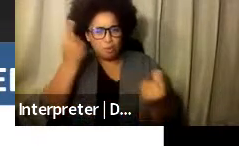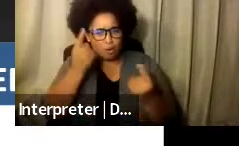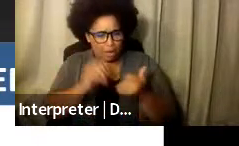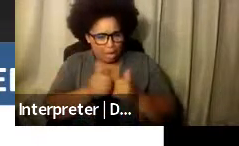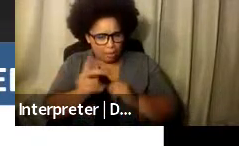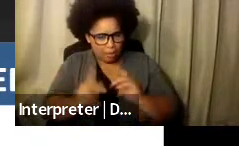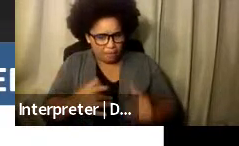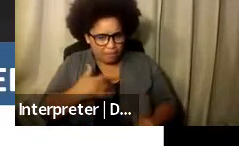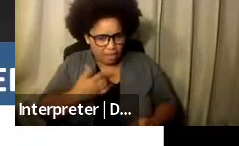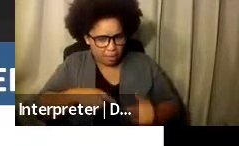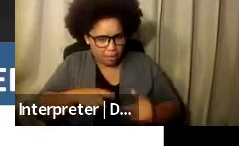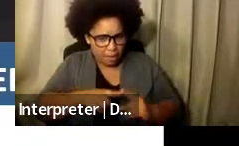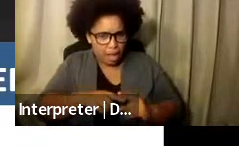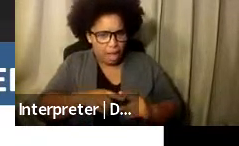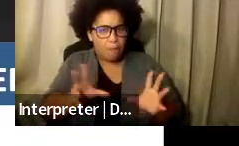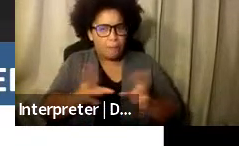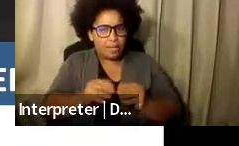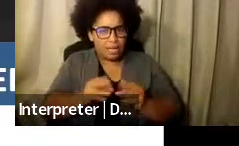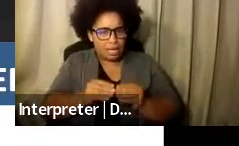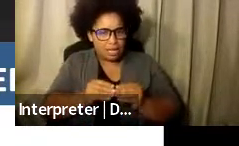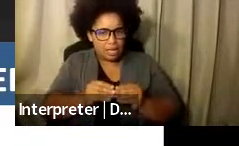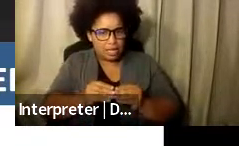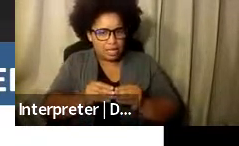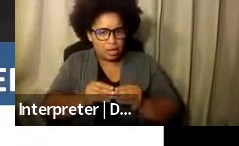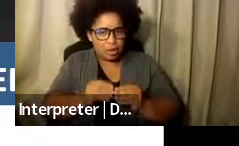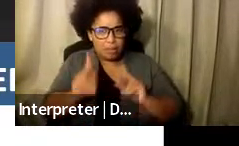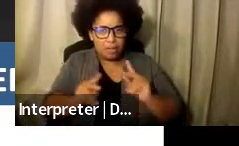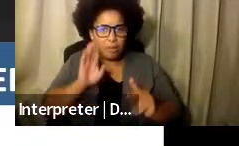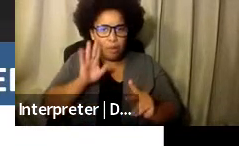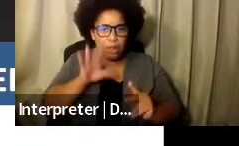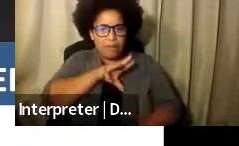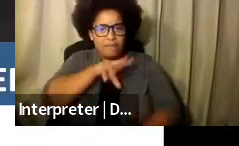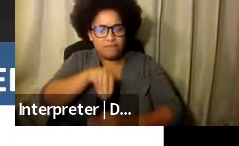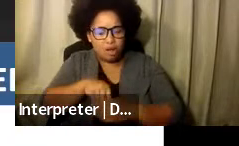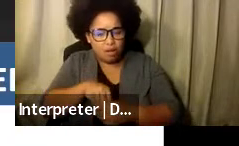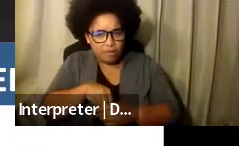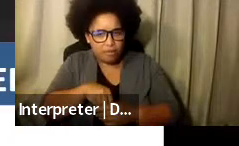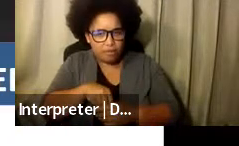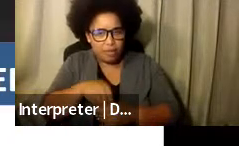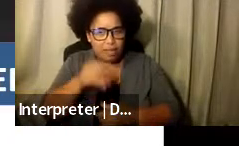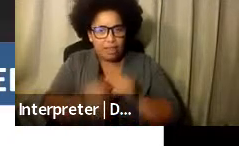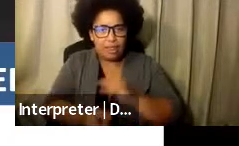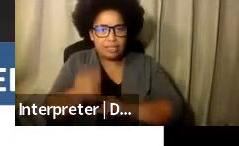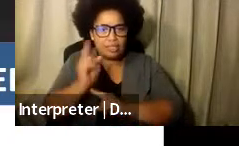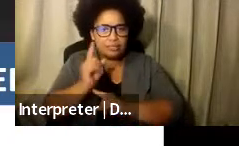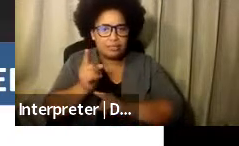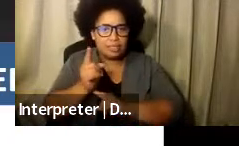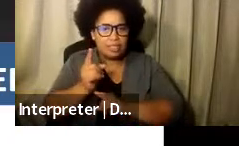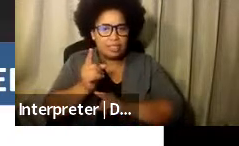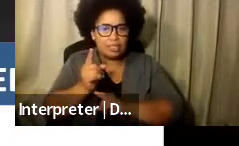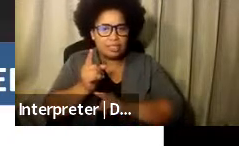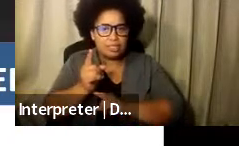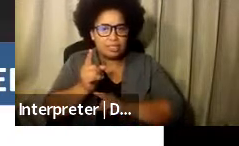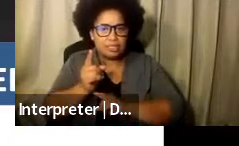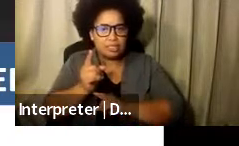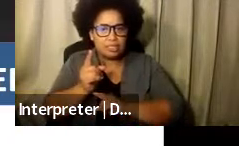people feel about still meeting, or are people going to be engaged in last minute,